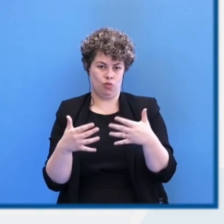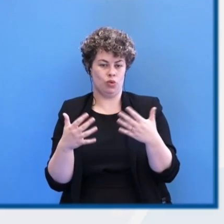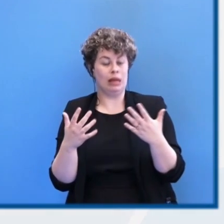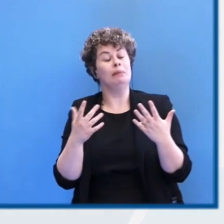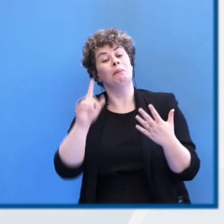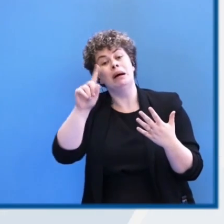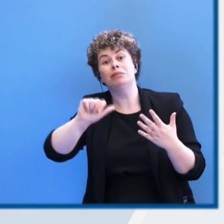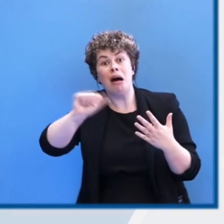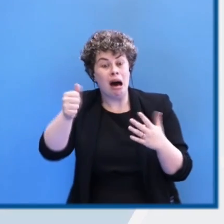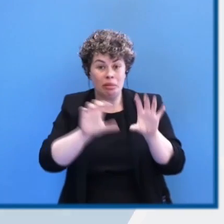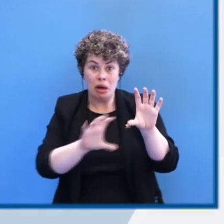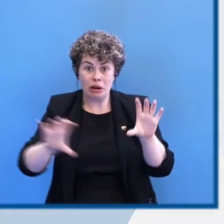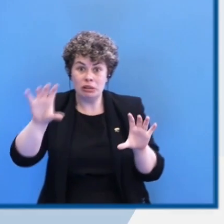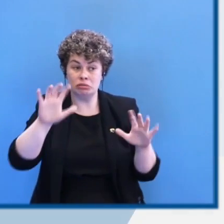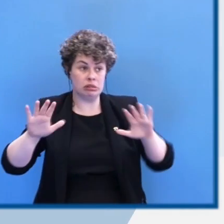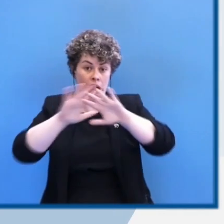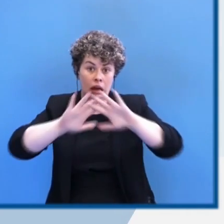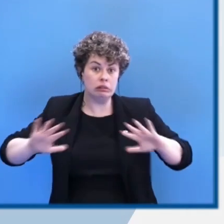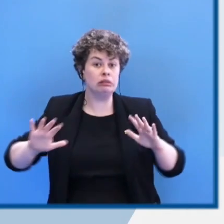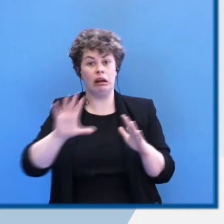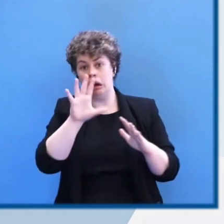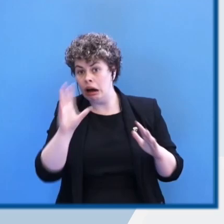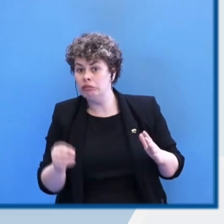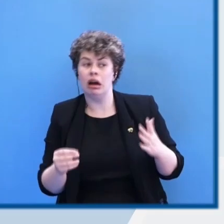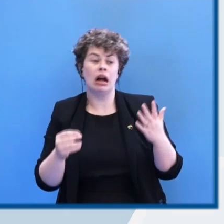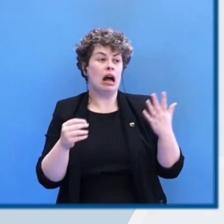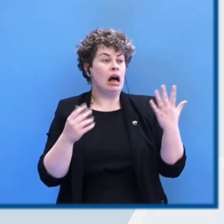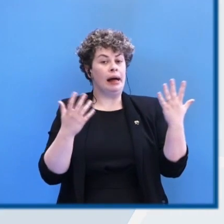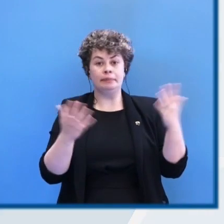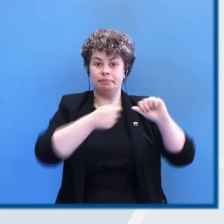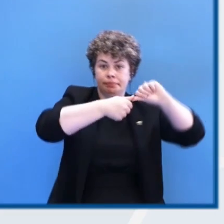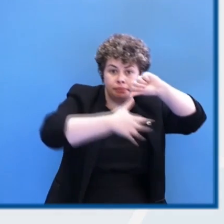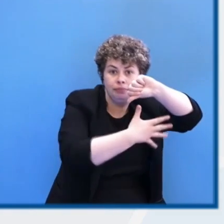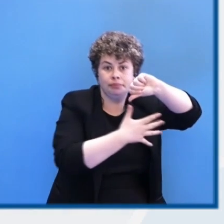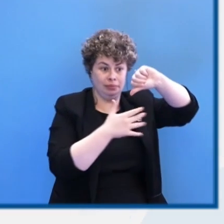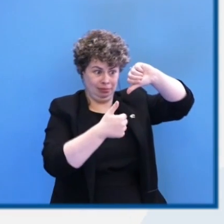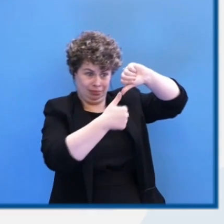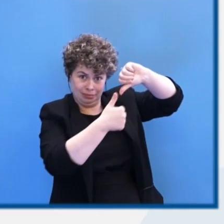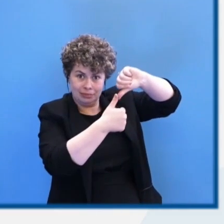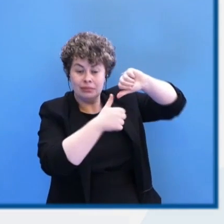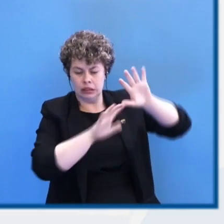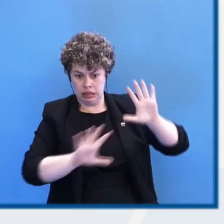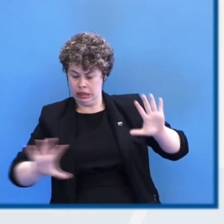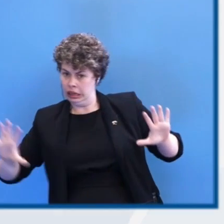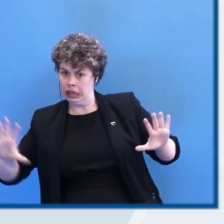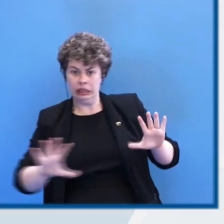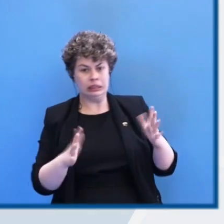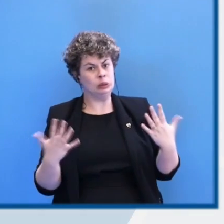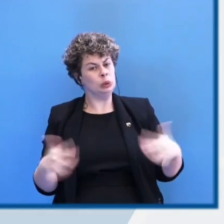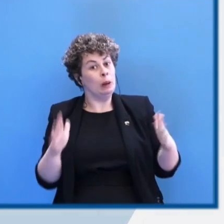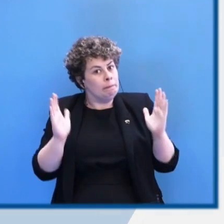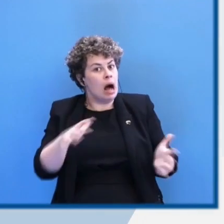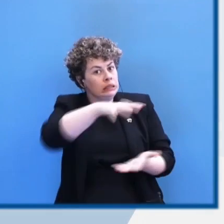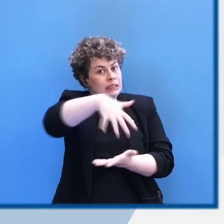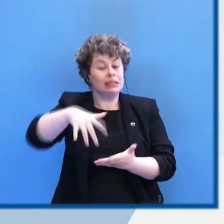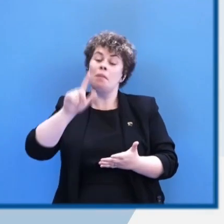or so, or don't have data. But first, I think we have to start where we have simply a nice collection.